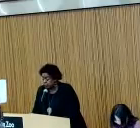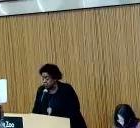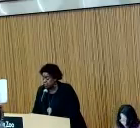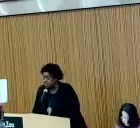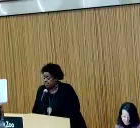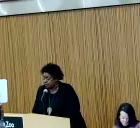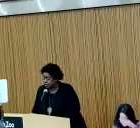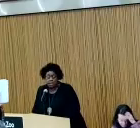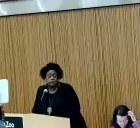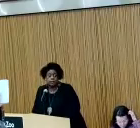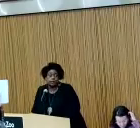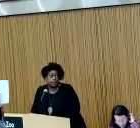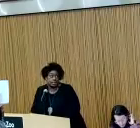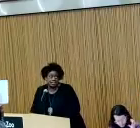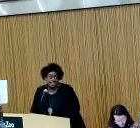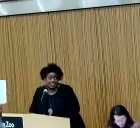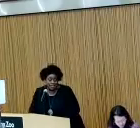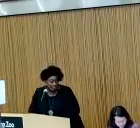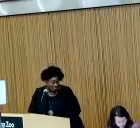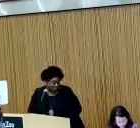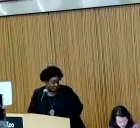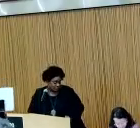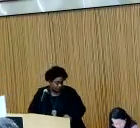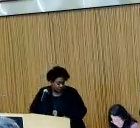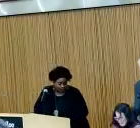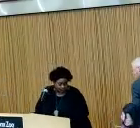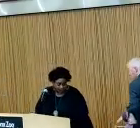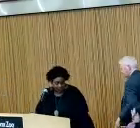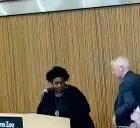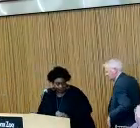of the New York state division of Human Rights thank you